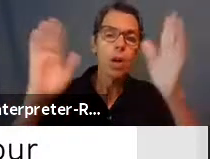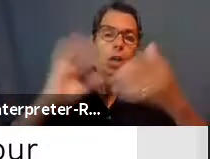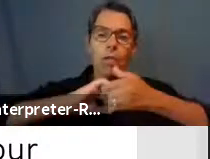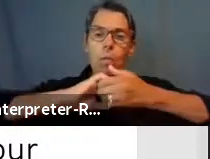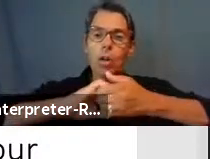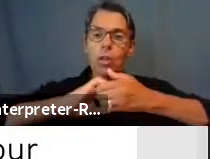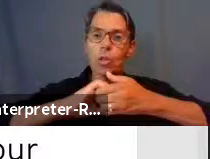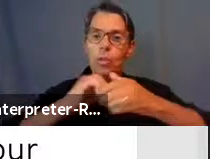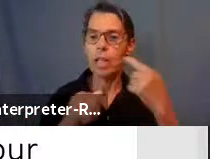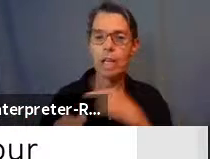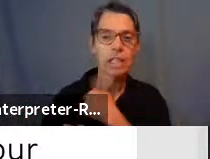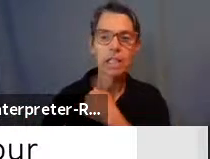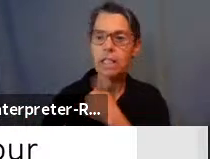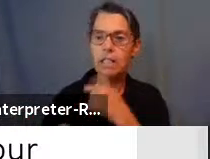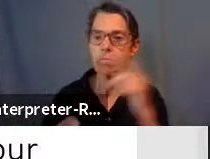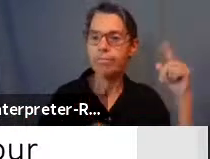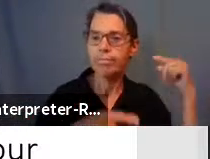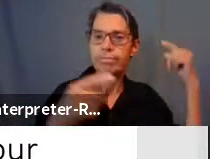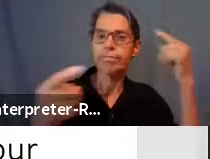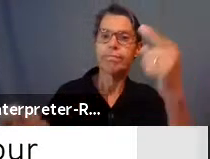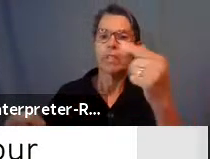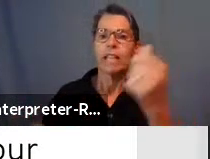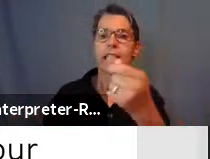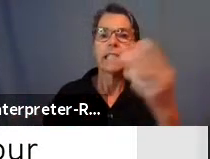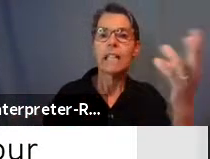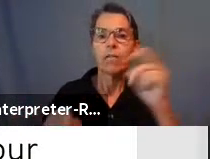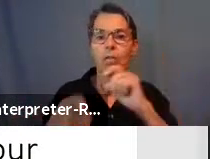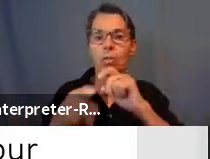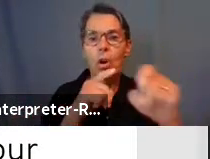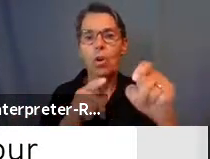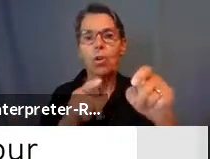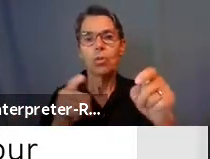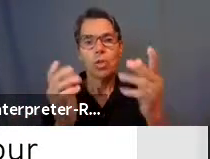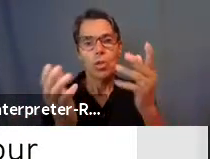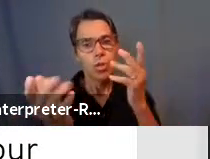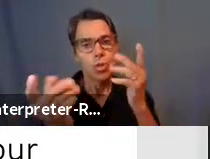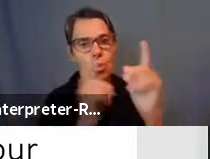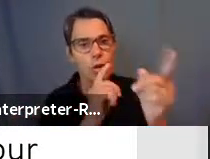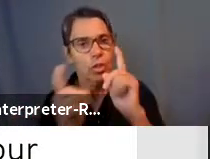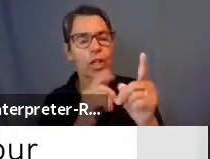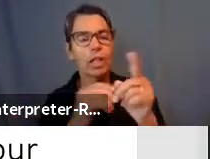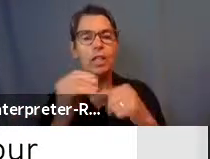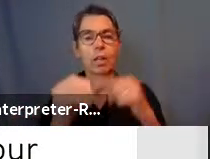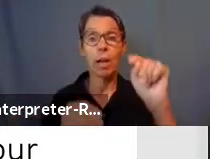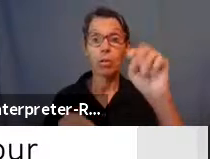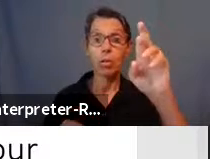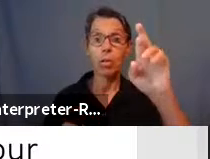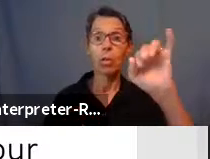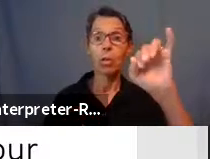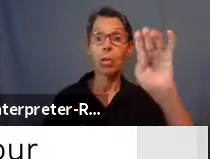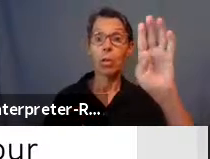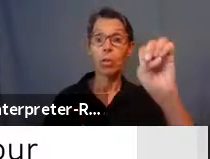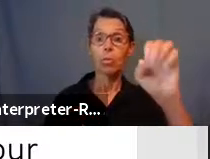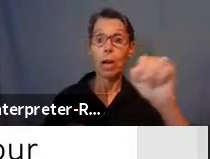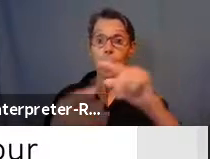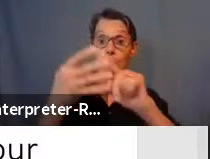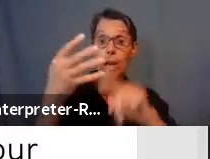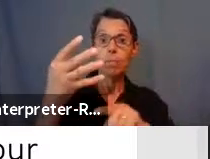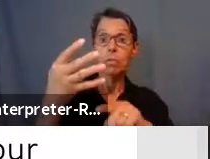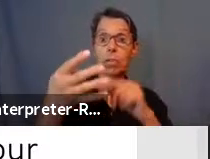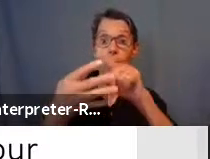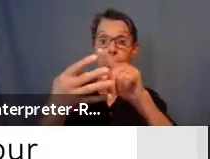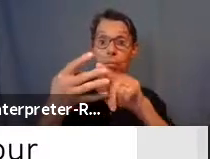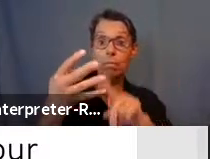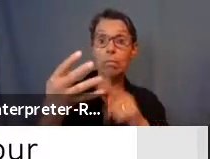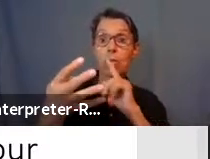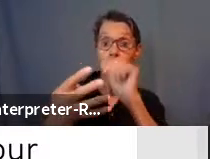At the very beginning, we had several calls and conversations about the tribes, just making sure that each tribe had the information they